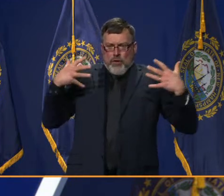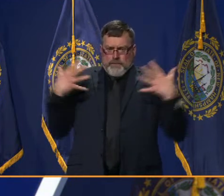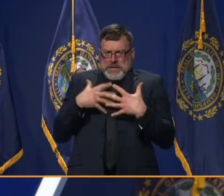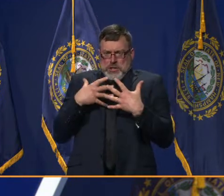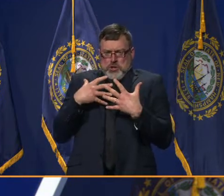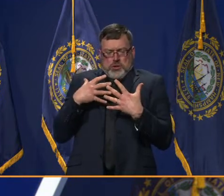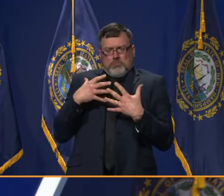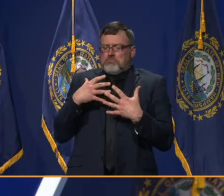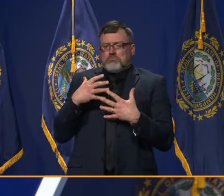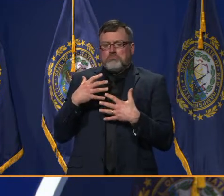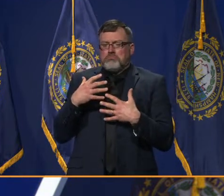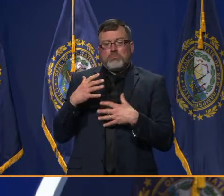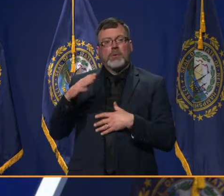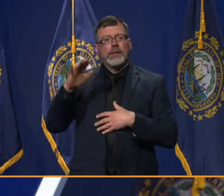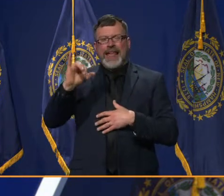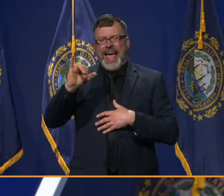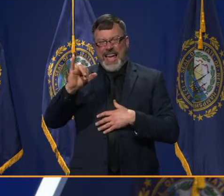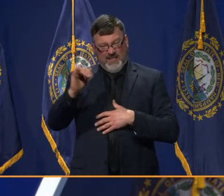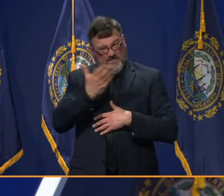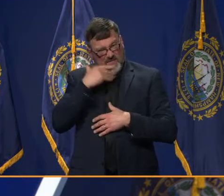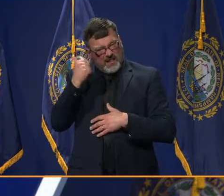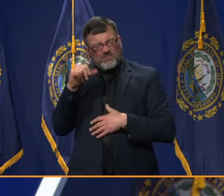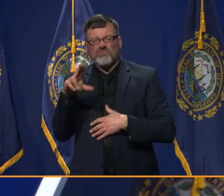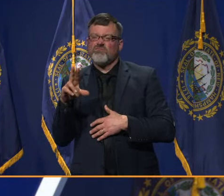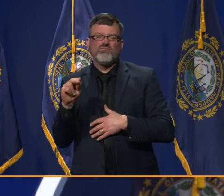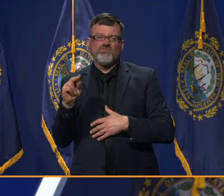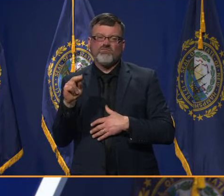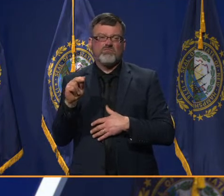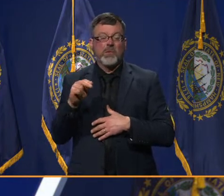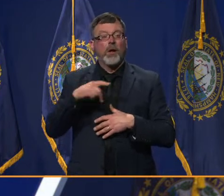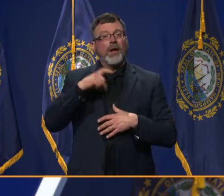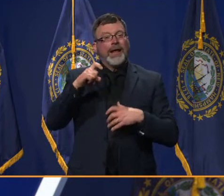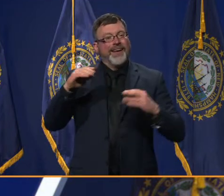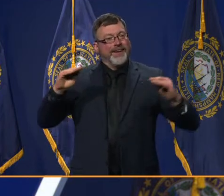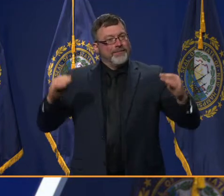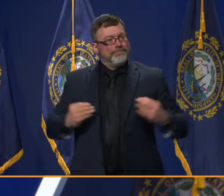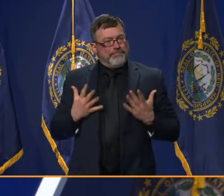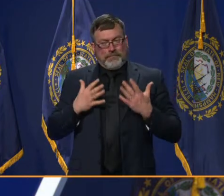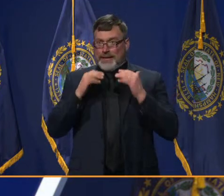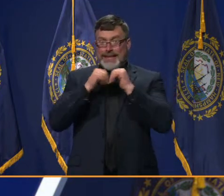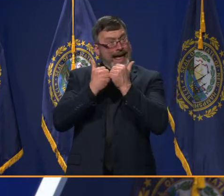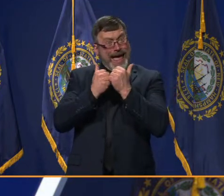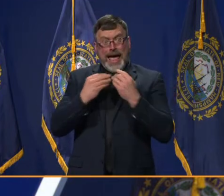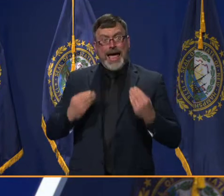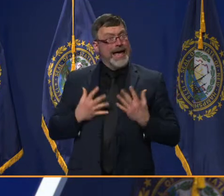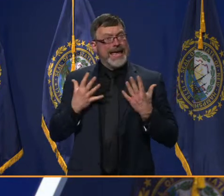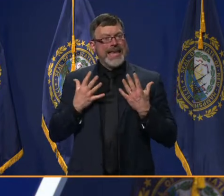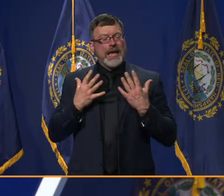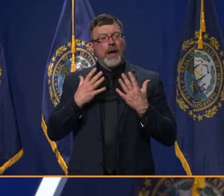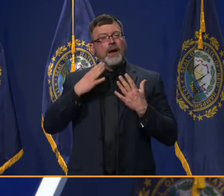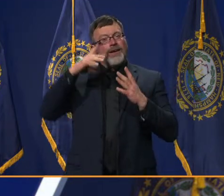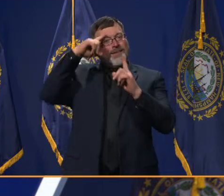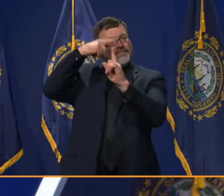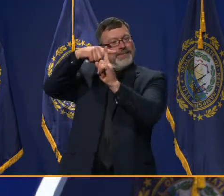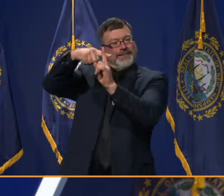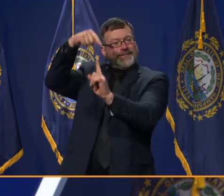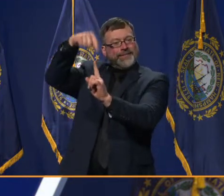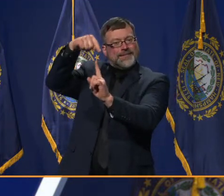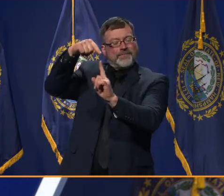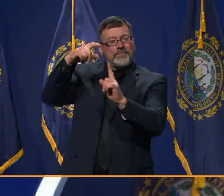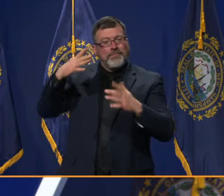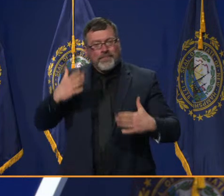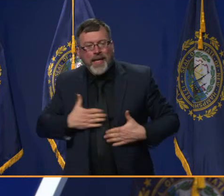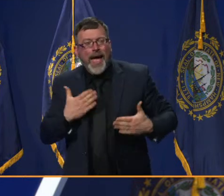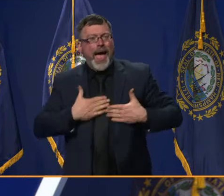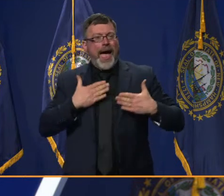for true transformation, frankly, unless it comes from a place of optimism, a place of compassion, a place of positivity. The belief that one's